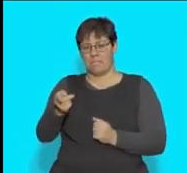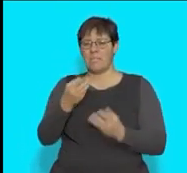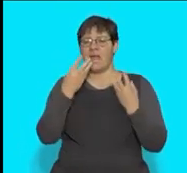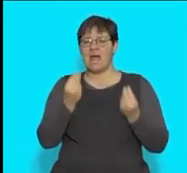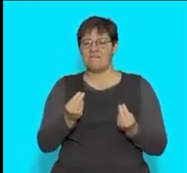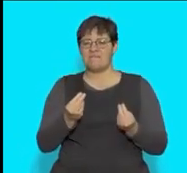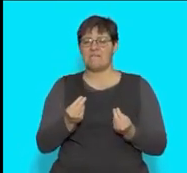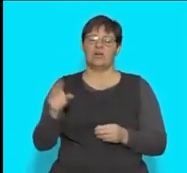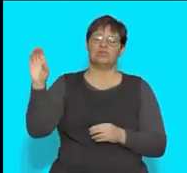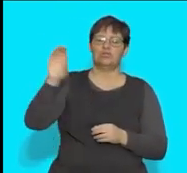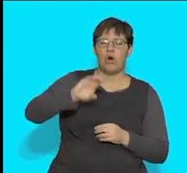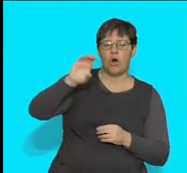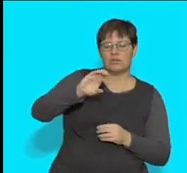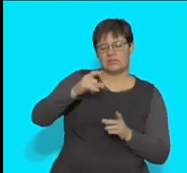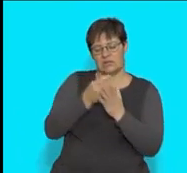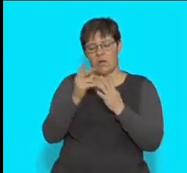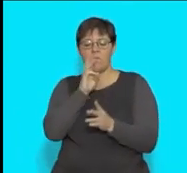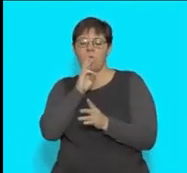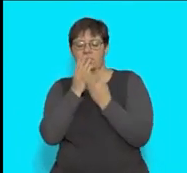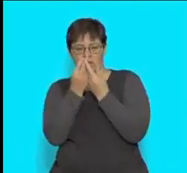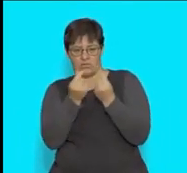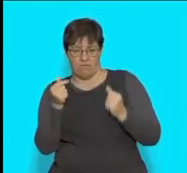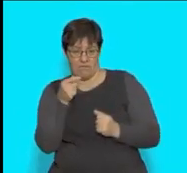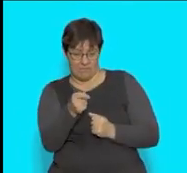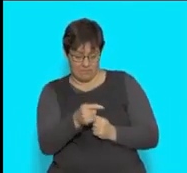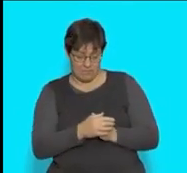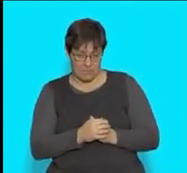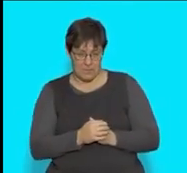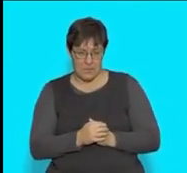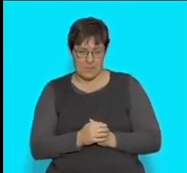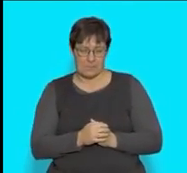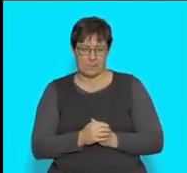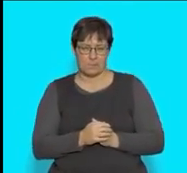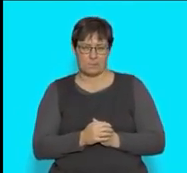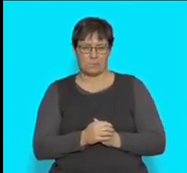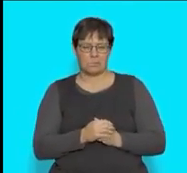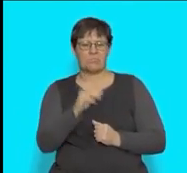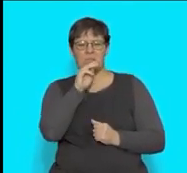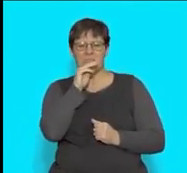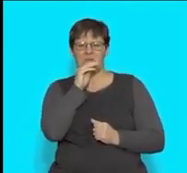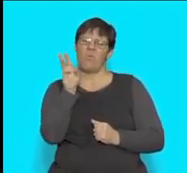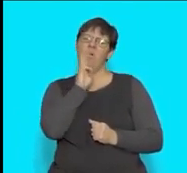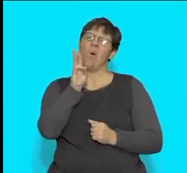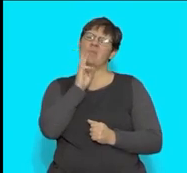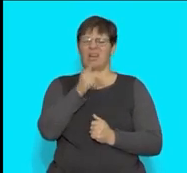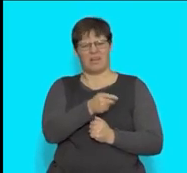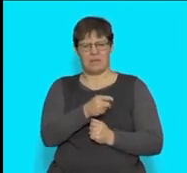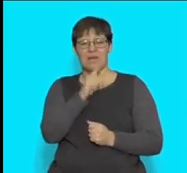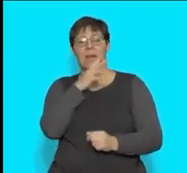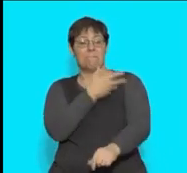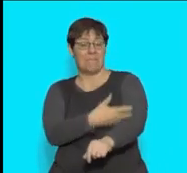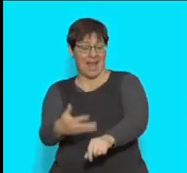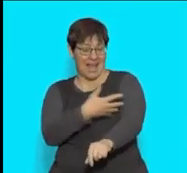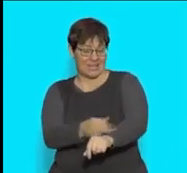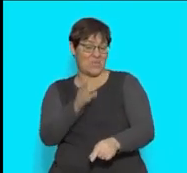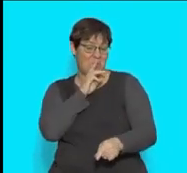we have things dissolved in our water, in the water, right? And what do I mean by water? Two things. Blood